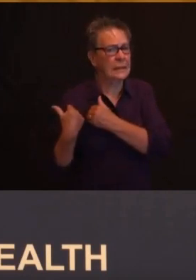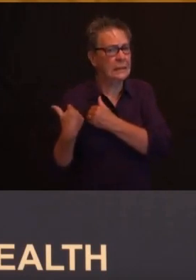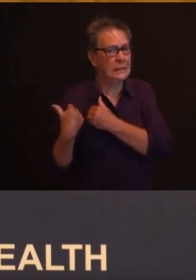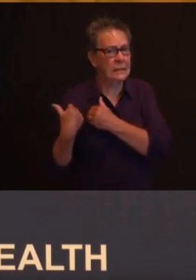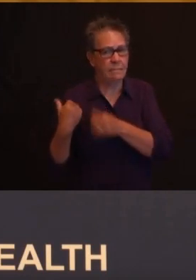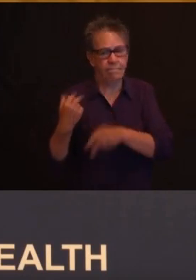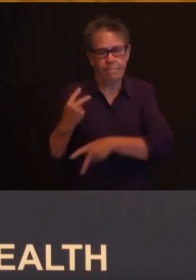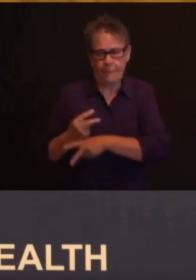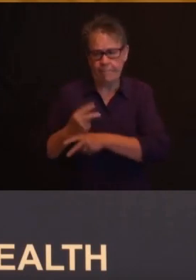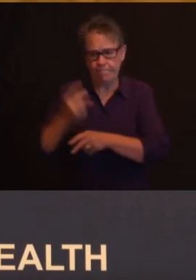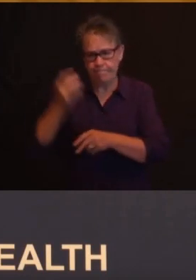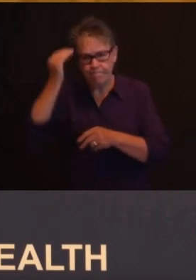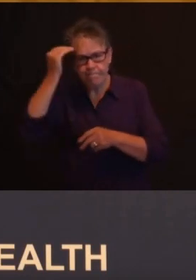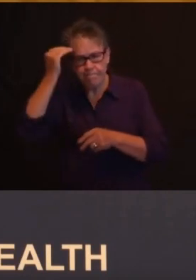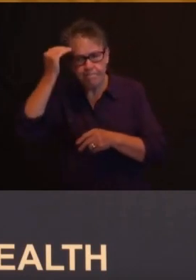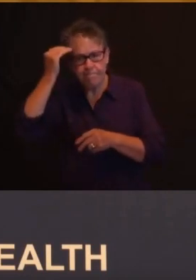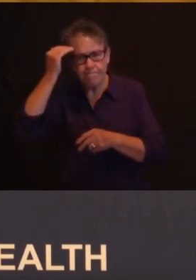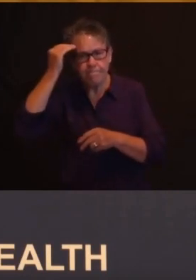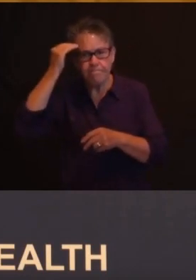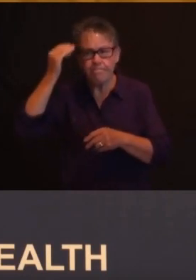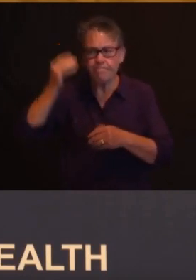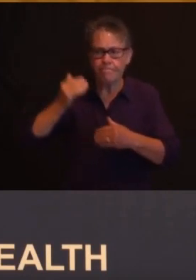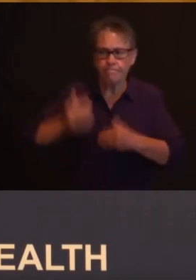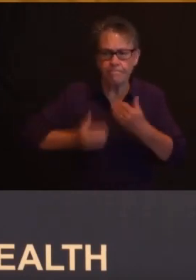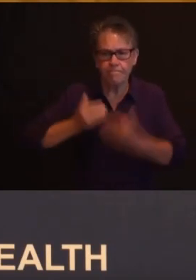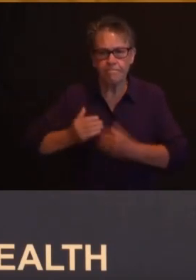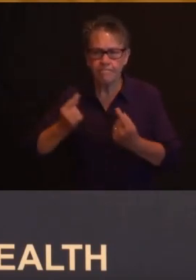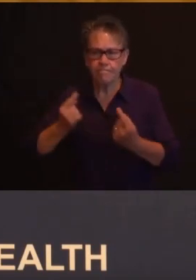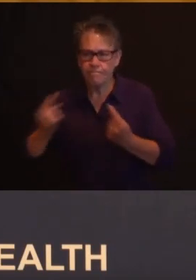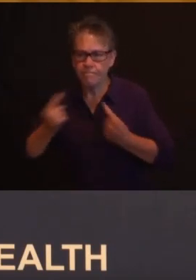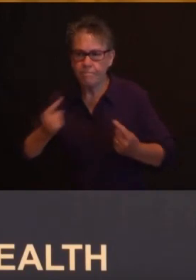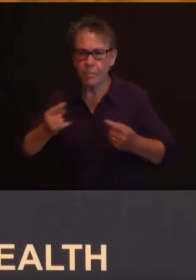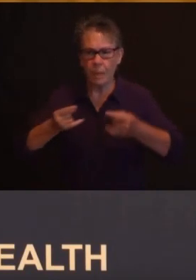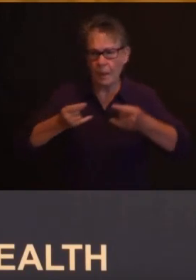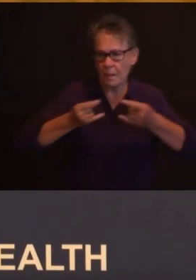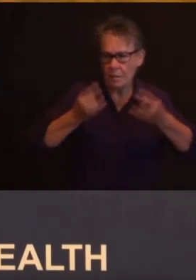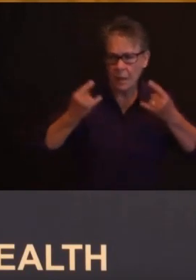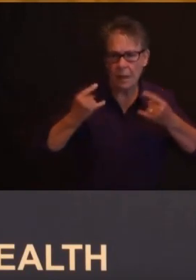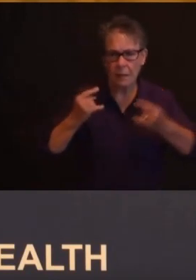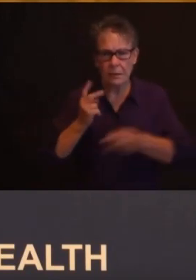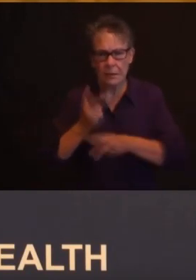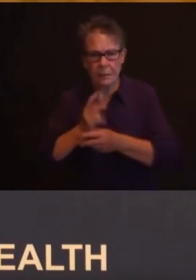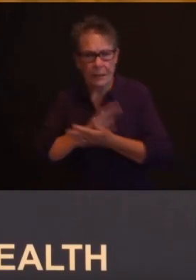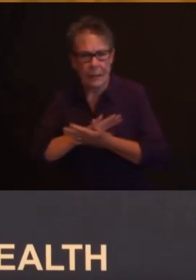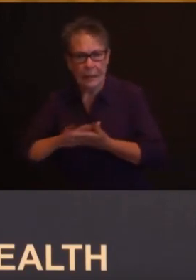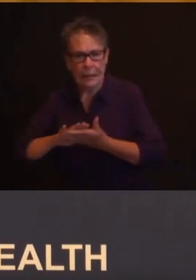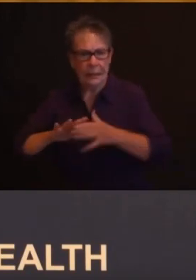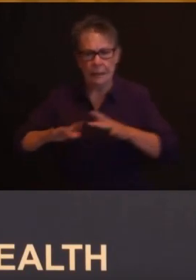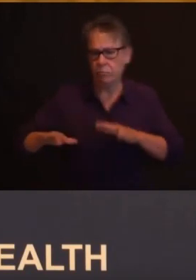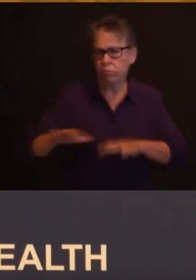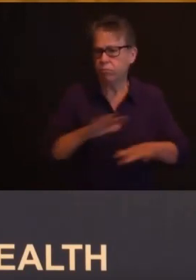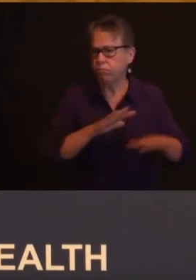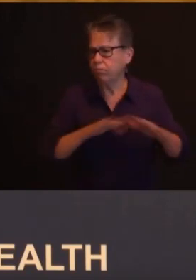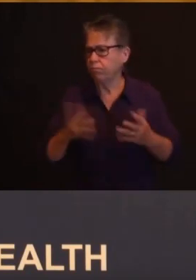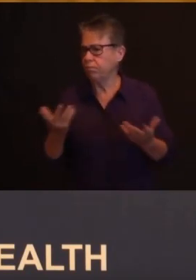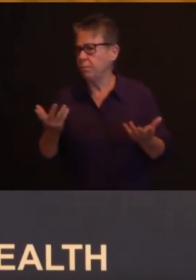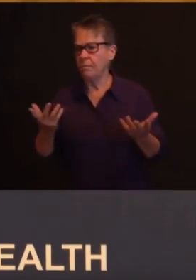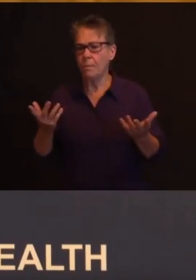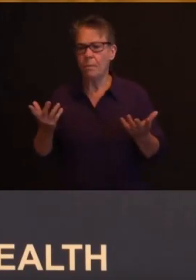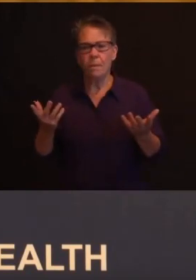separately, we can't say enough, I assume you all are in violent agreement with me on this. If you've been to a hot spot, you gotta